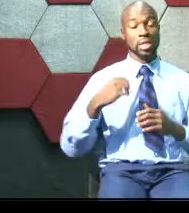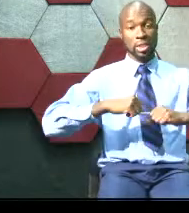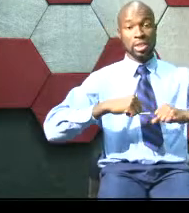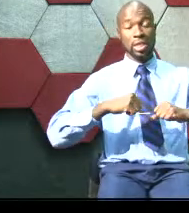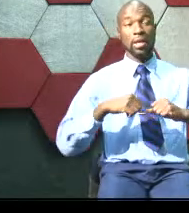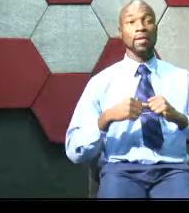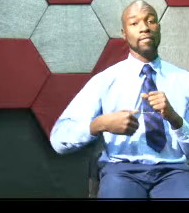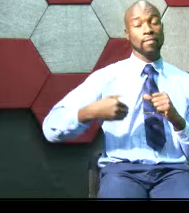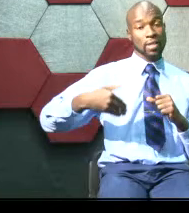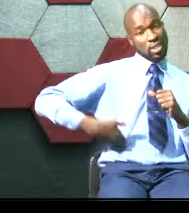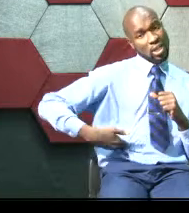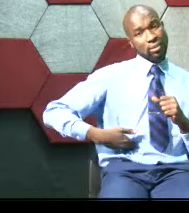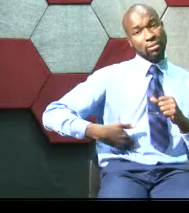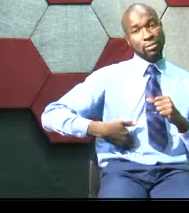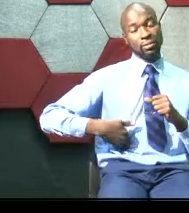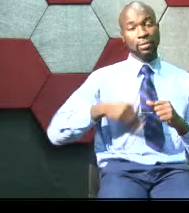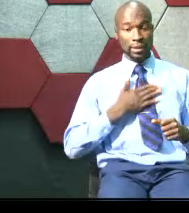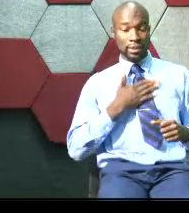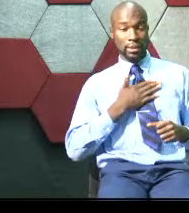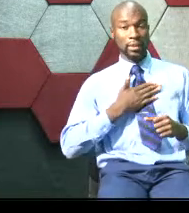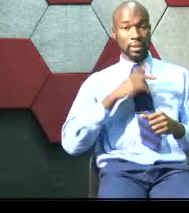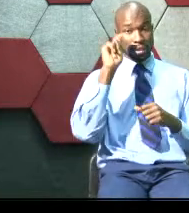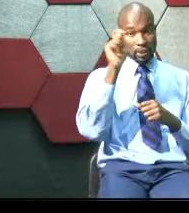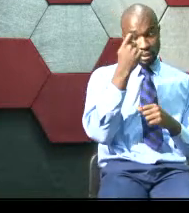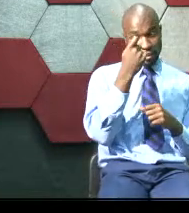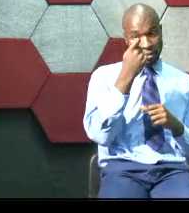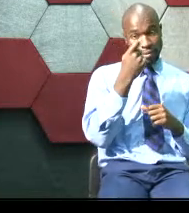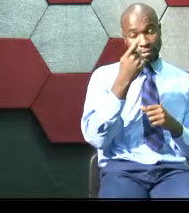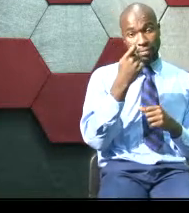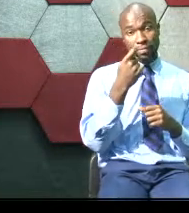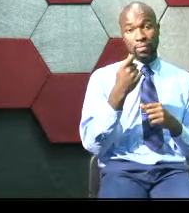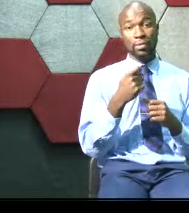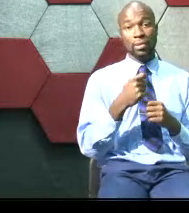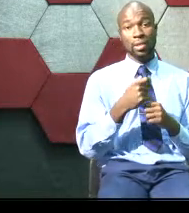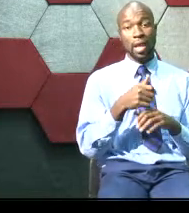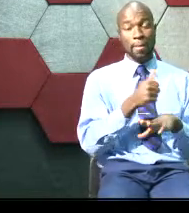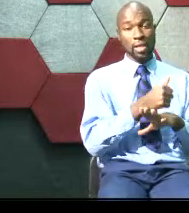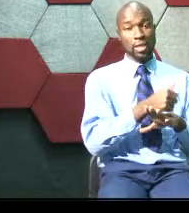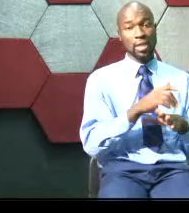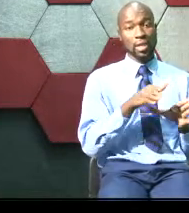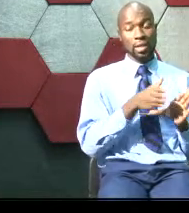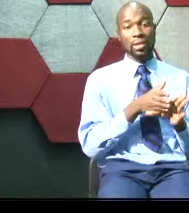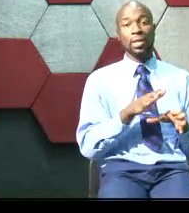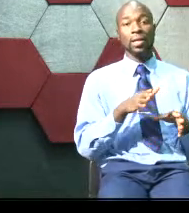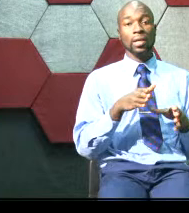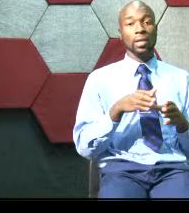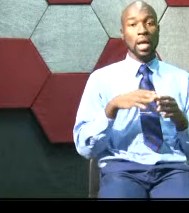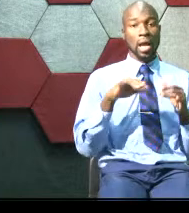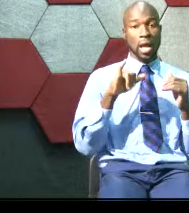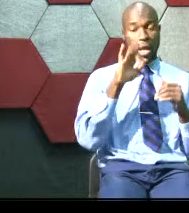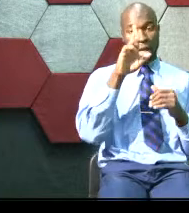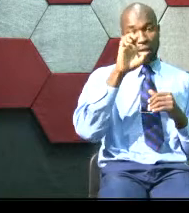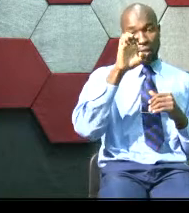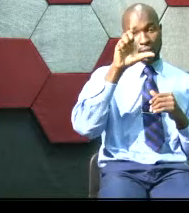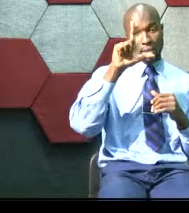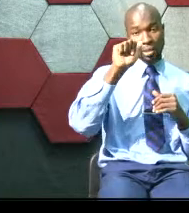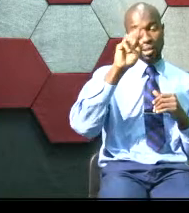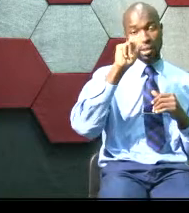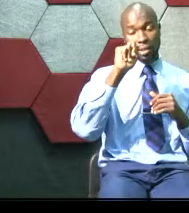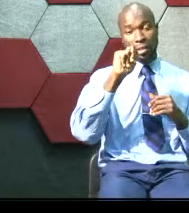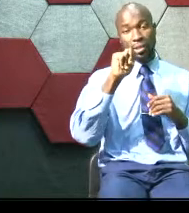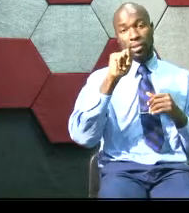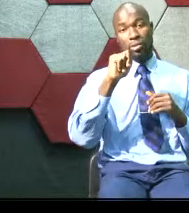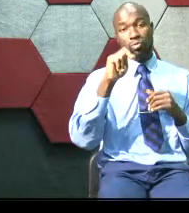Young Scientist Kenya, Sakem Gudka, Ambassador, Embassy of Ireland to Kenya, Her